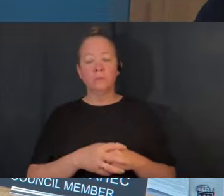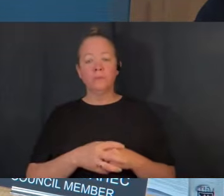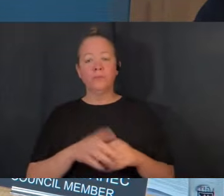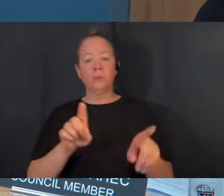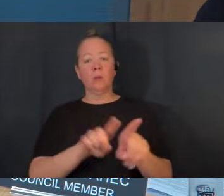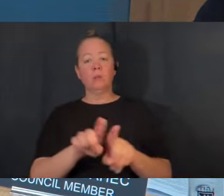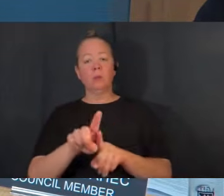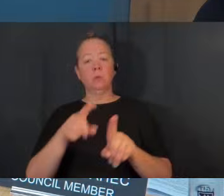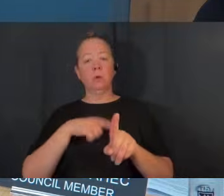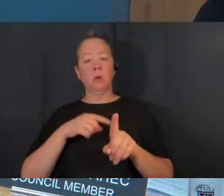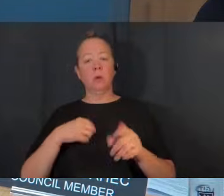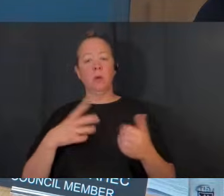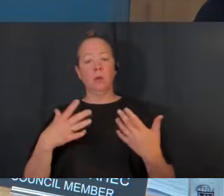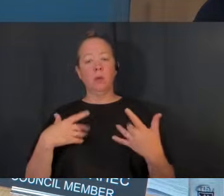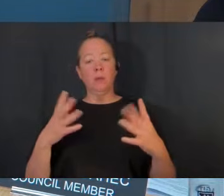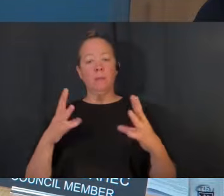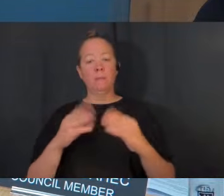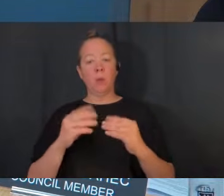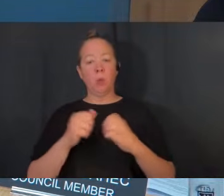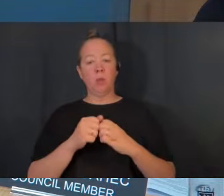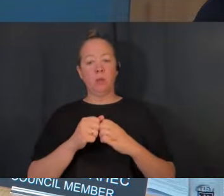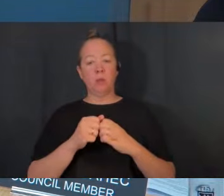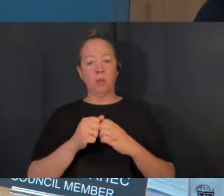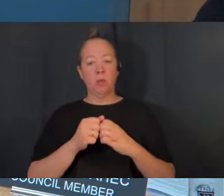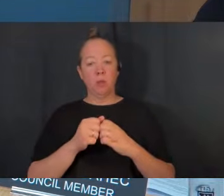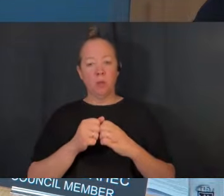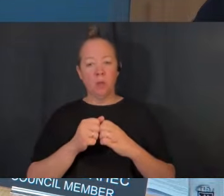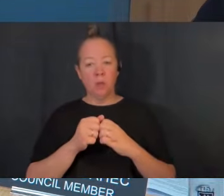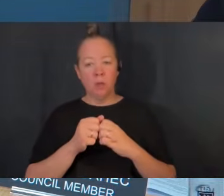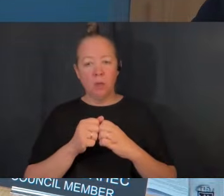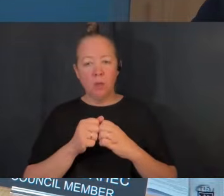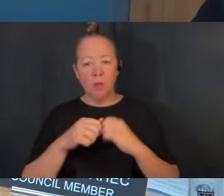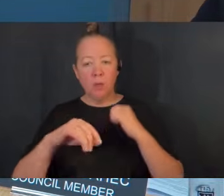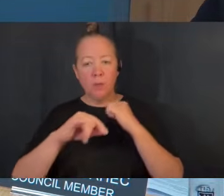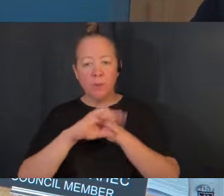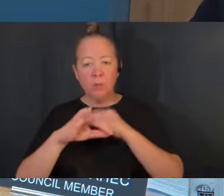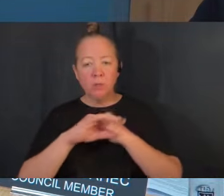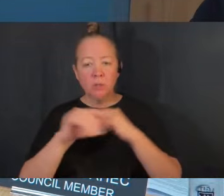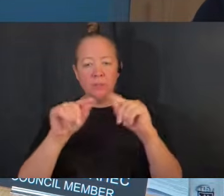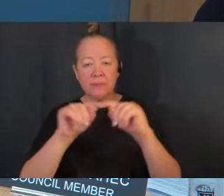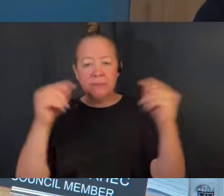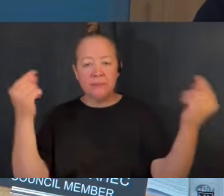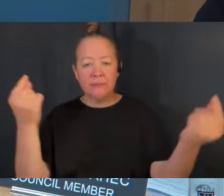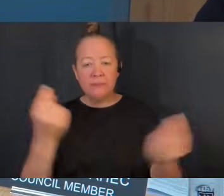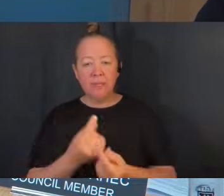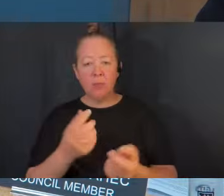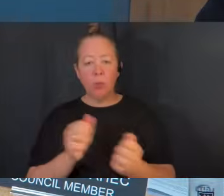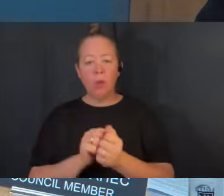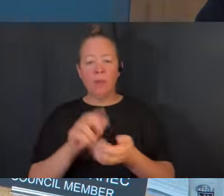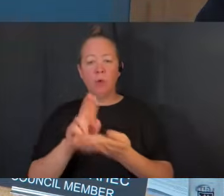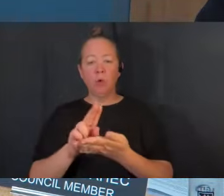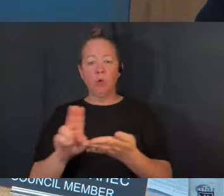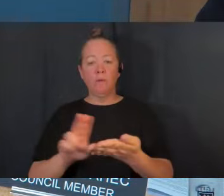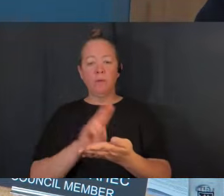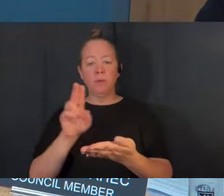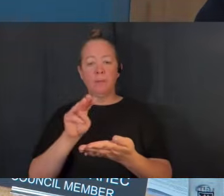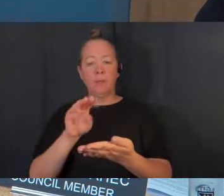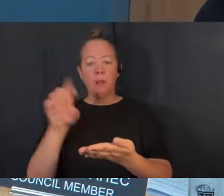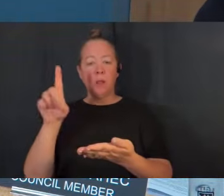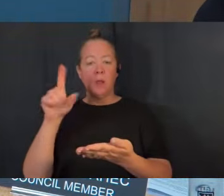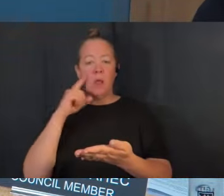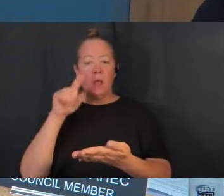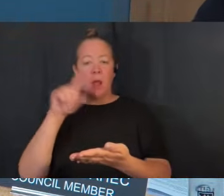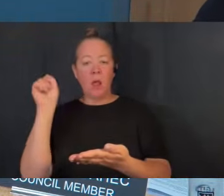commercialization team at University of Maryland to ask whether or not they have engineering spin-offs that need industrial land. They